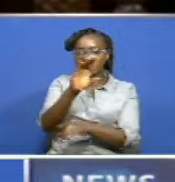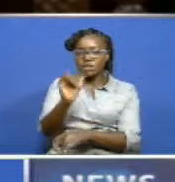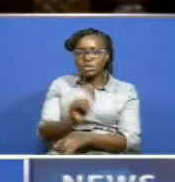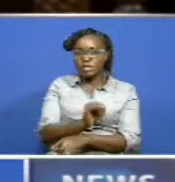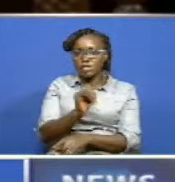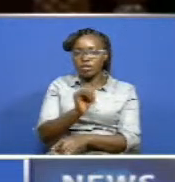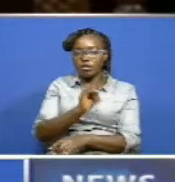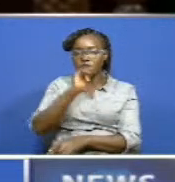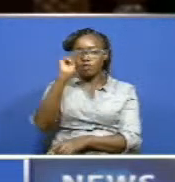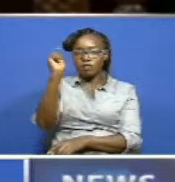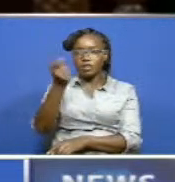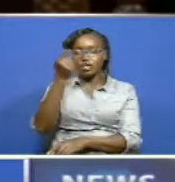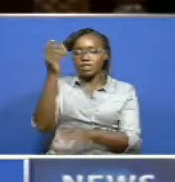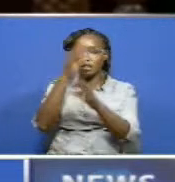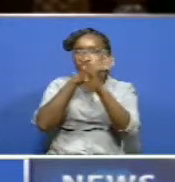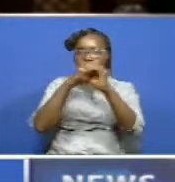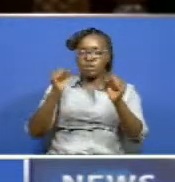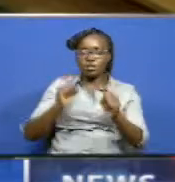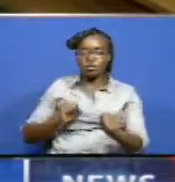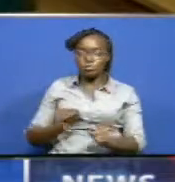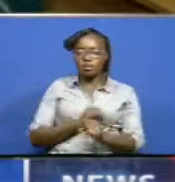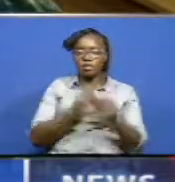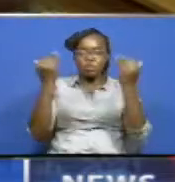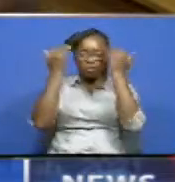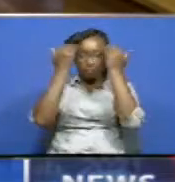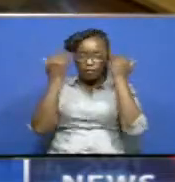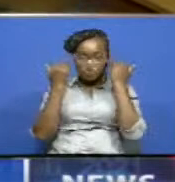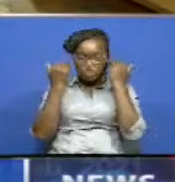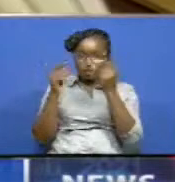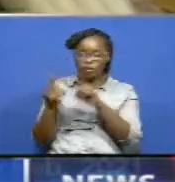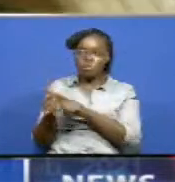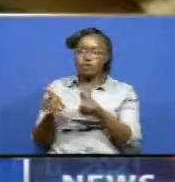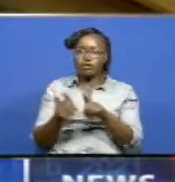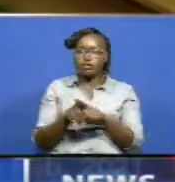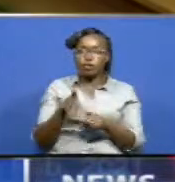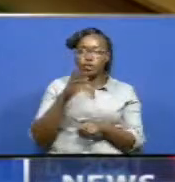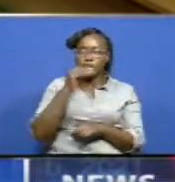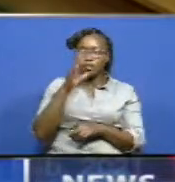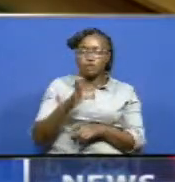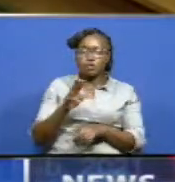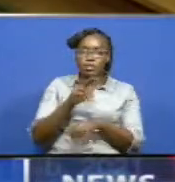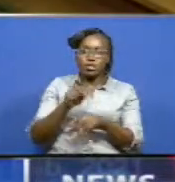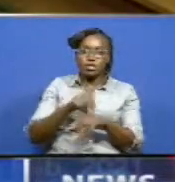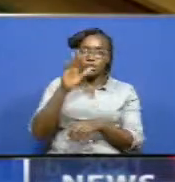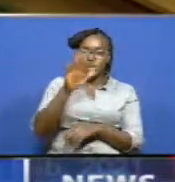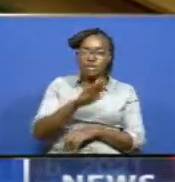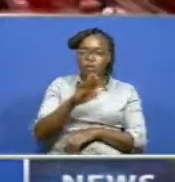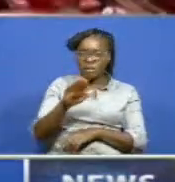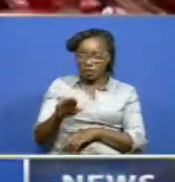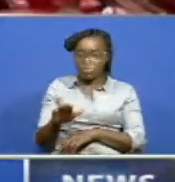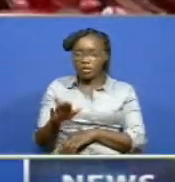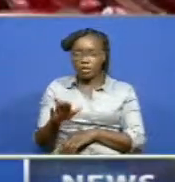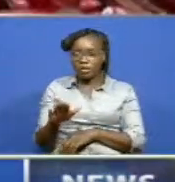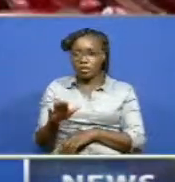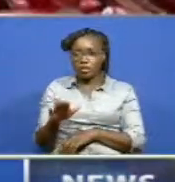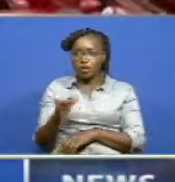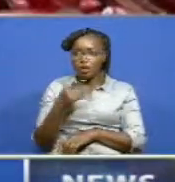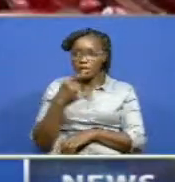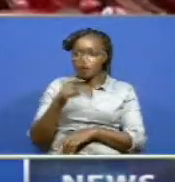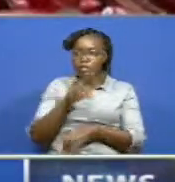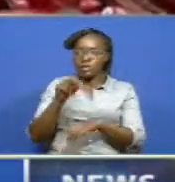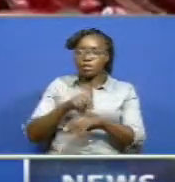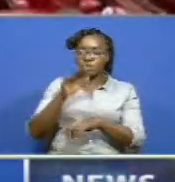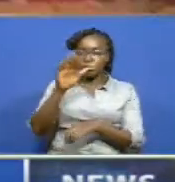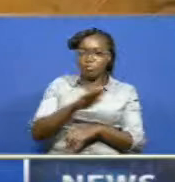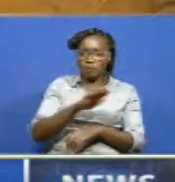of Kenya and President of the Supreme Court. Consequently, the Speaker of the National Assembly, Justin Muturi, ordered the National